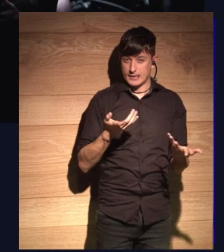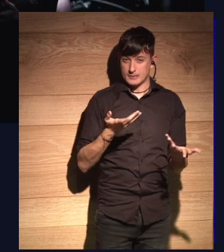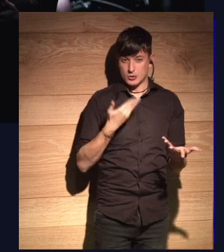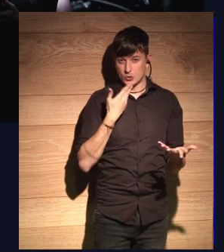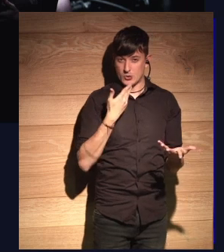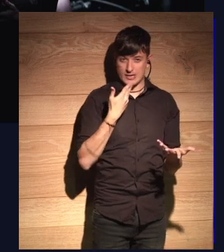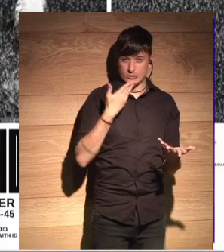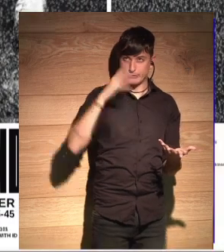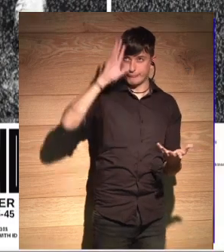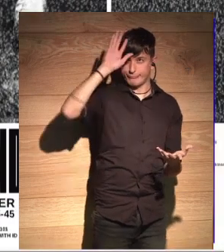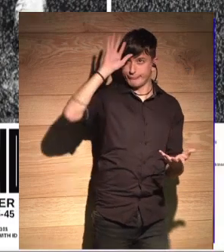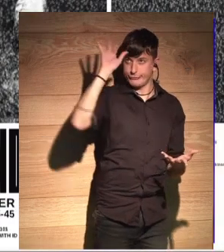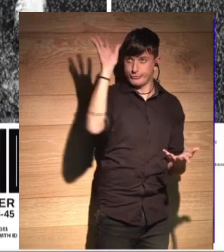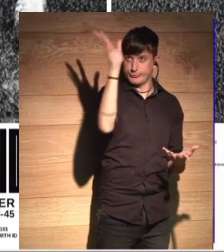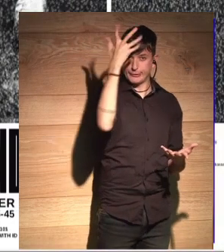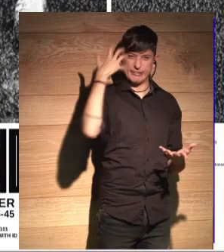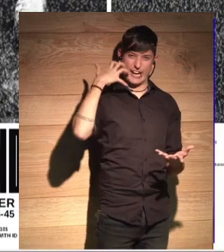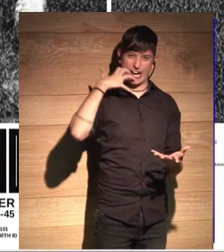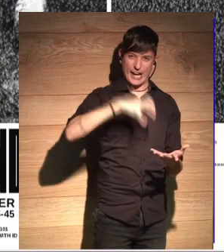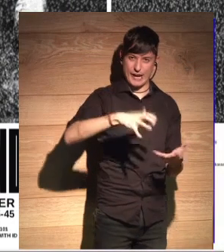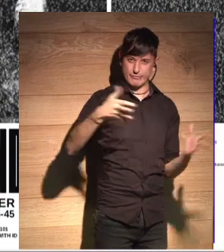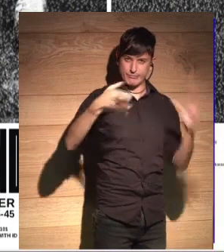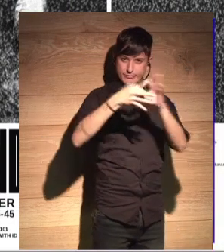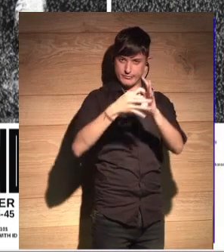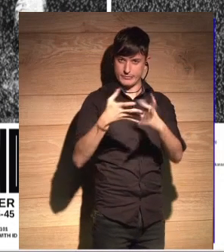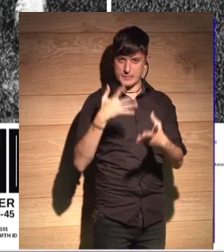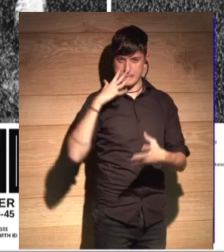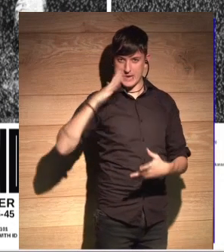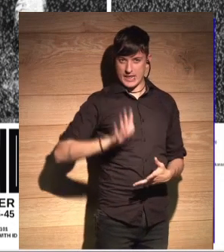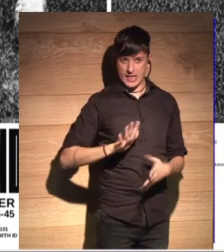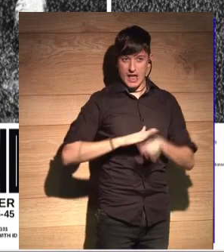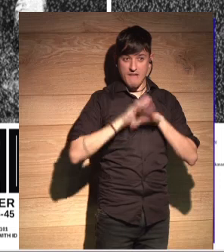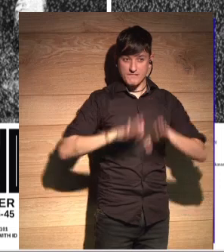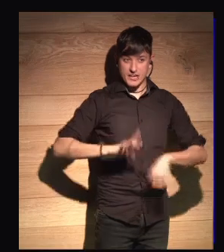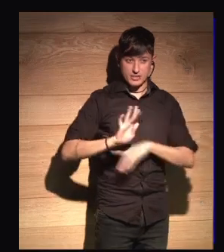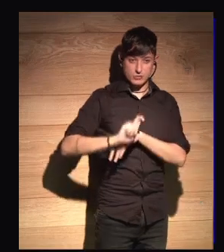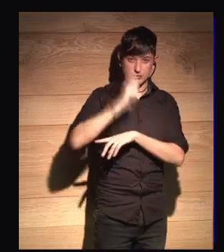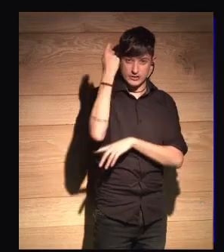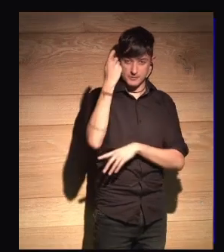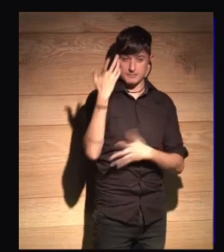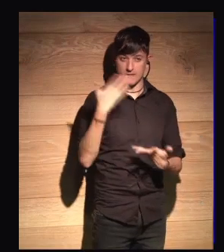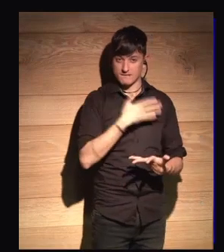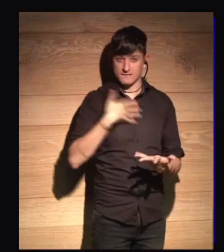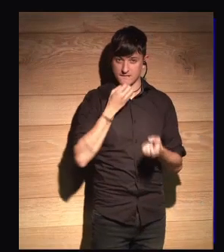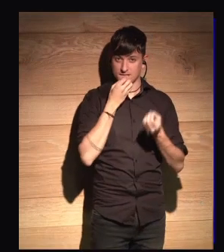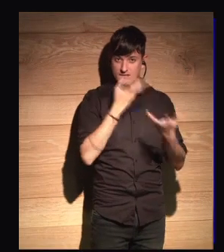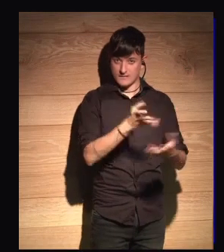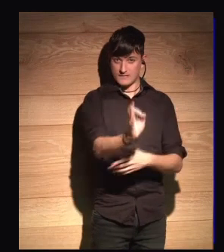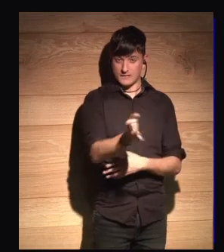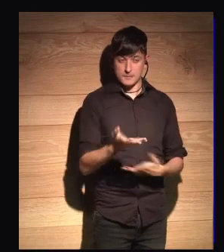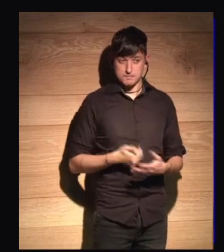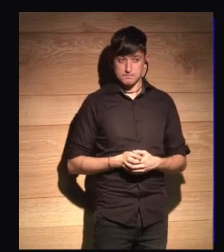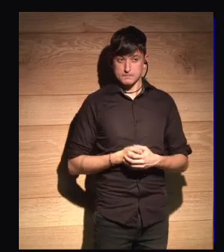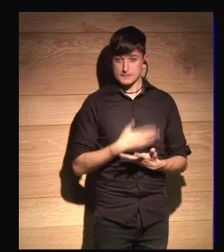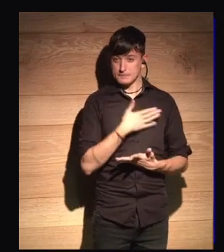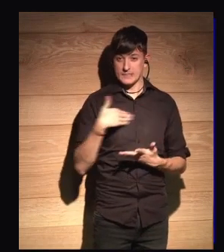in the end, we did it, is basically what I'm saying. And I would like to leave you with the